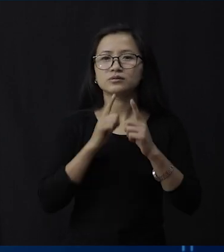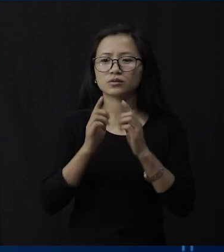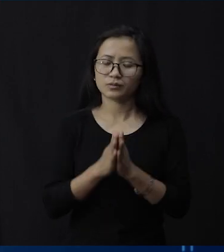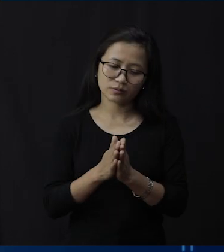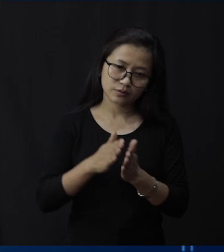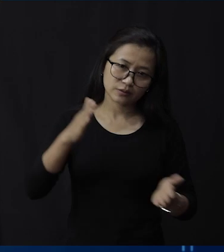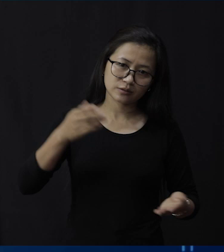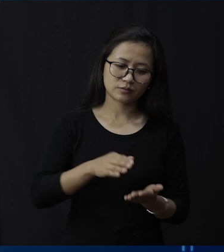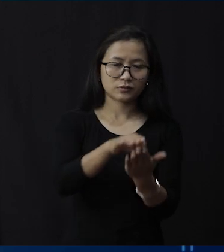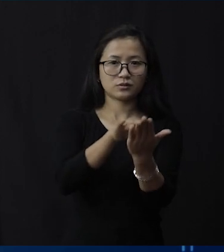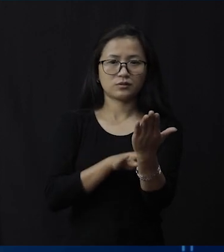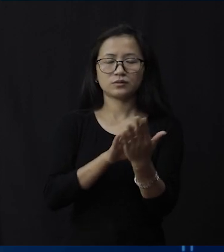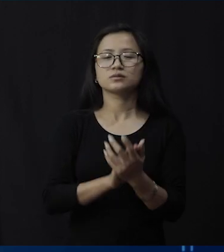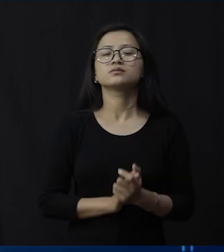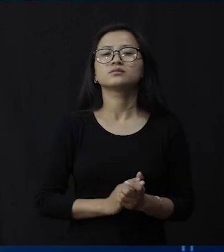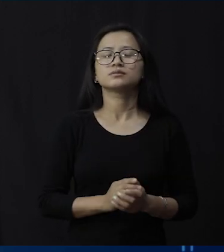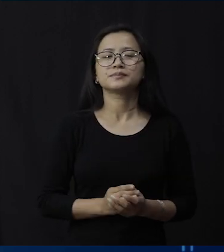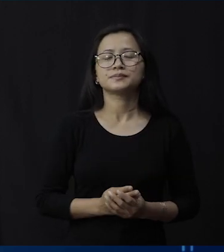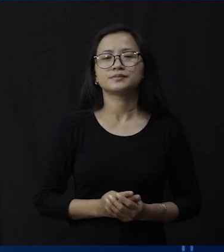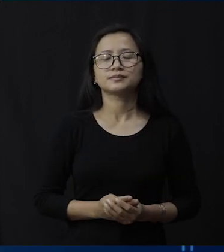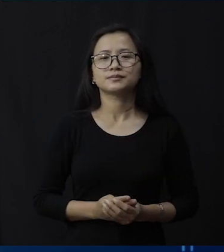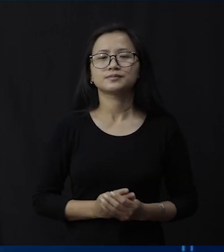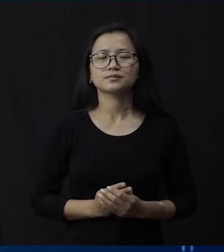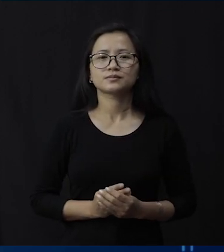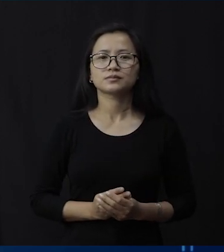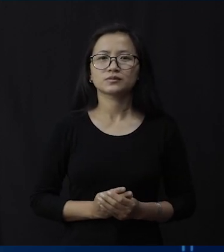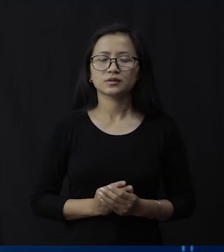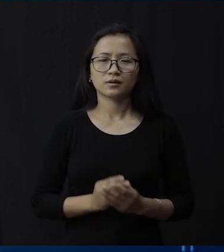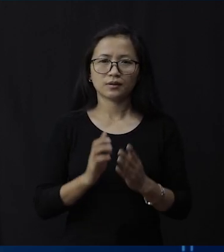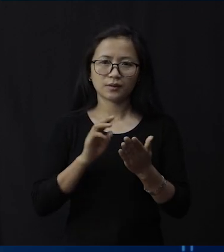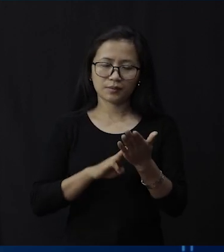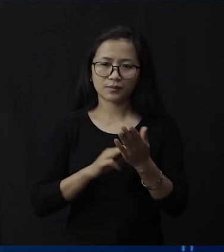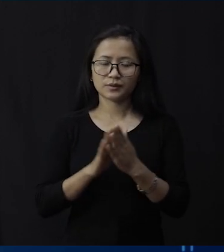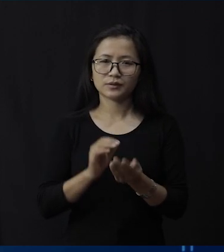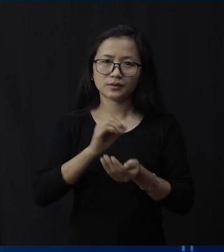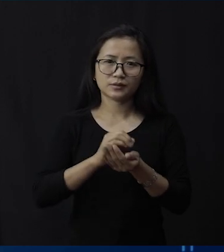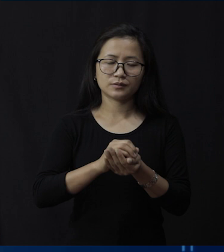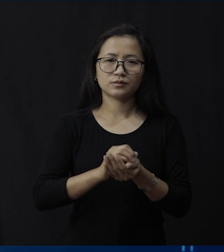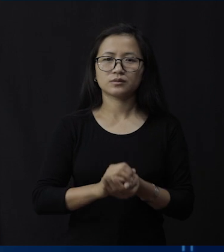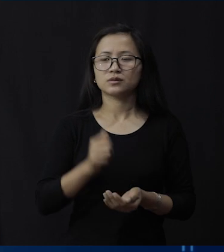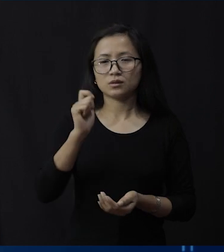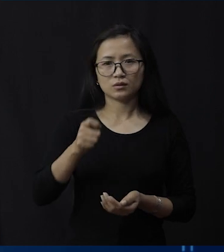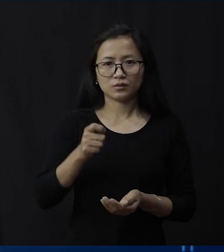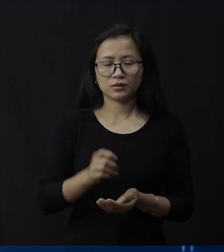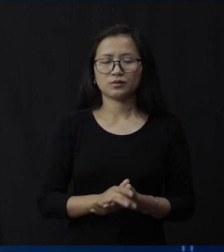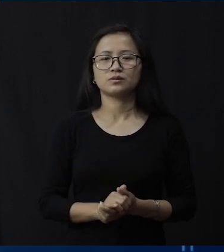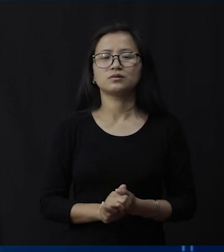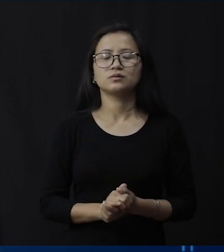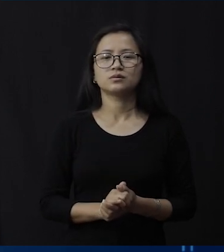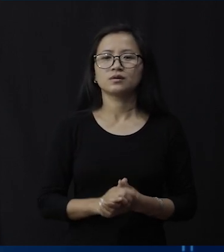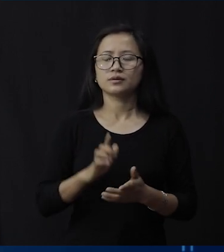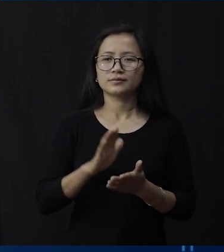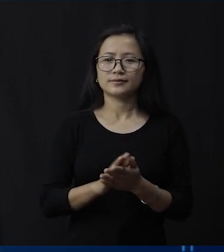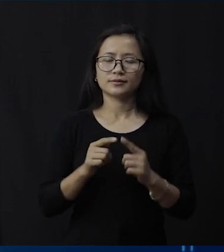him, okay? So first thing is maintaining law and order, then tax and